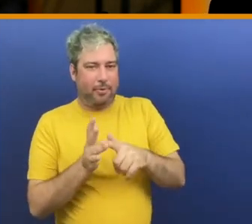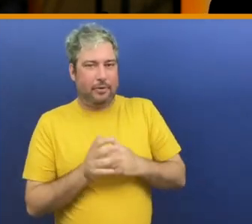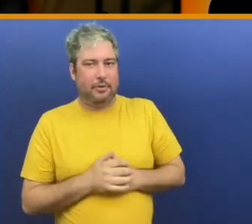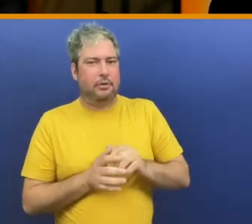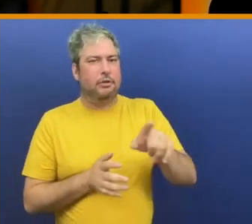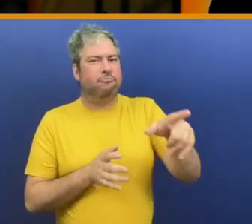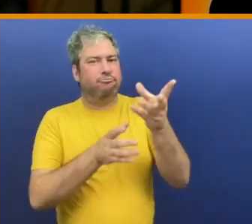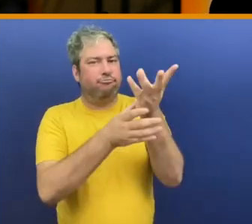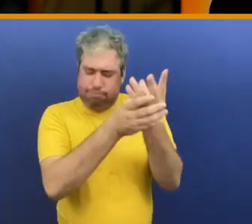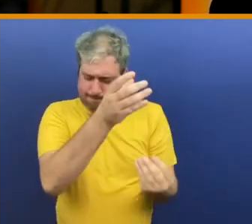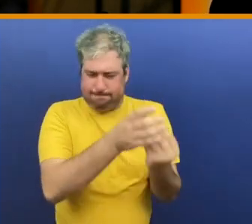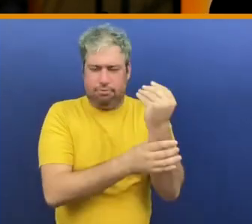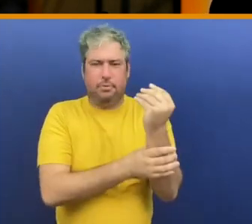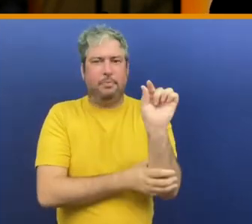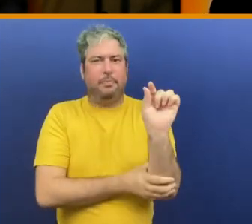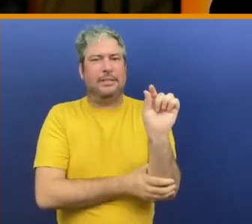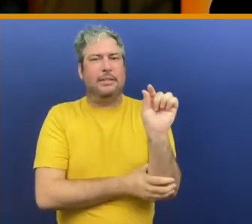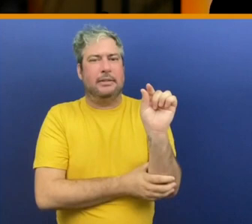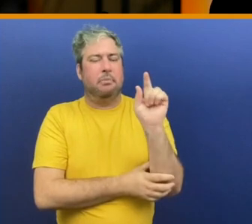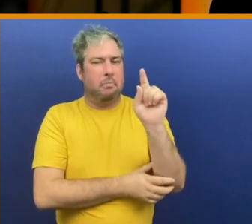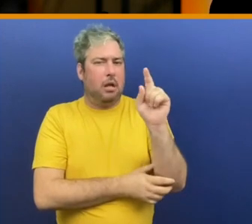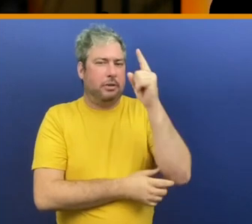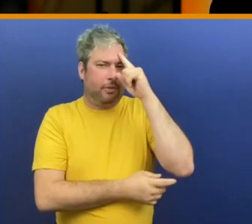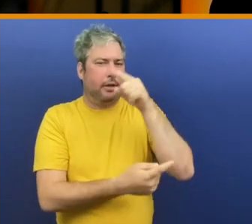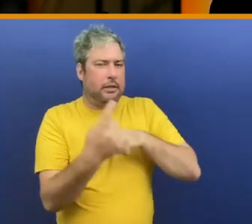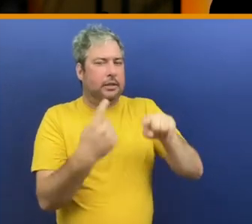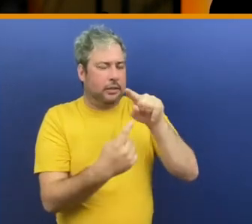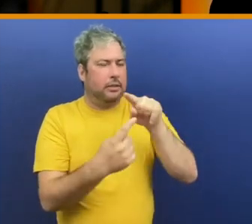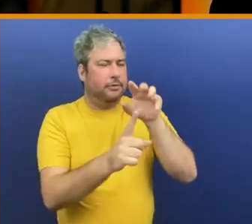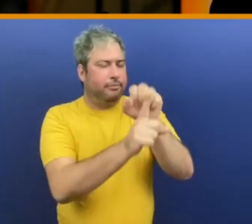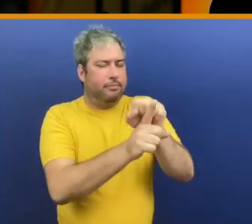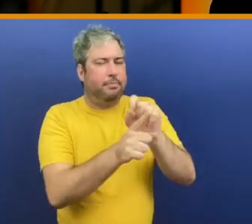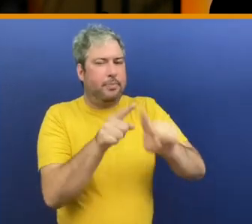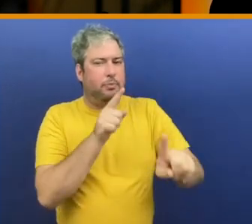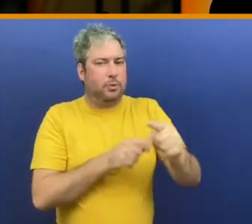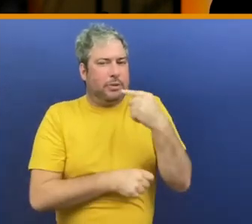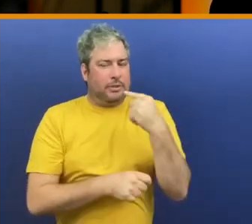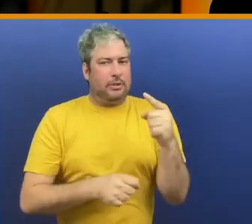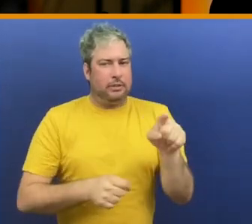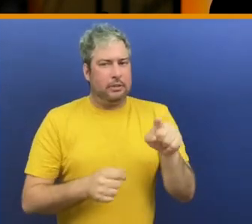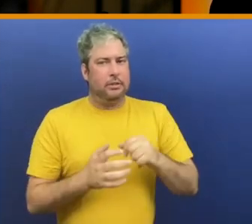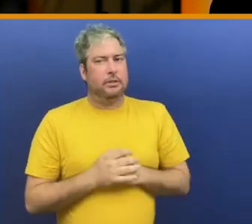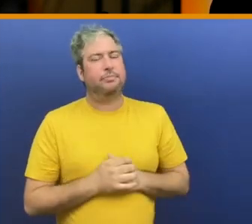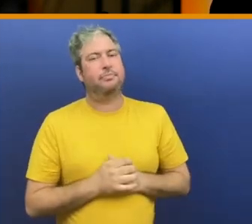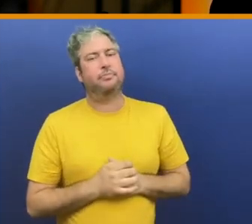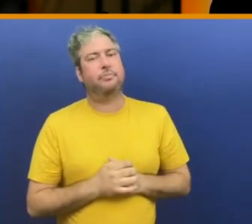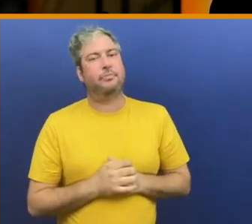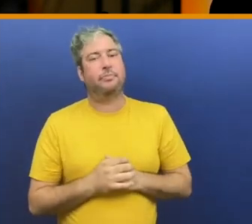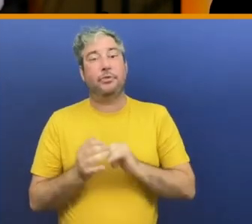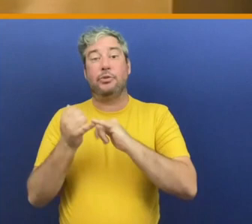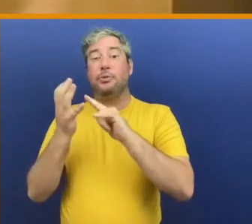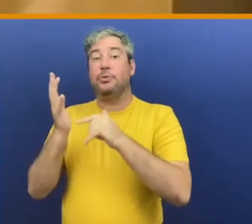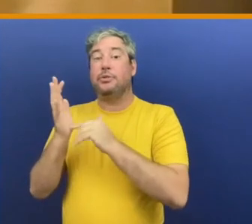said. Can I ask Suzanne Fletcher to stand by, and I call Prue Bray, who is chair of ALDC, to speak in favour of the